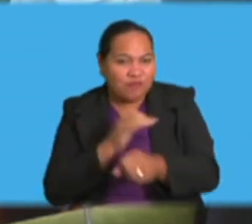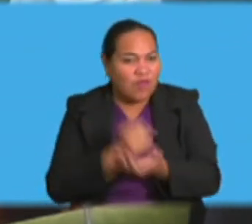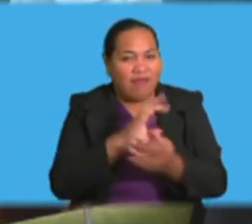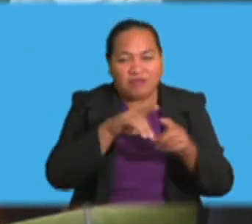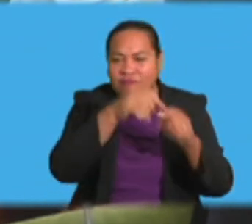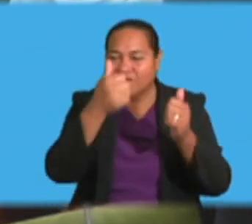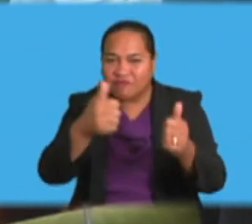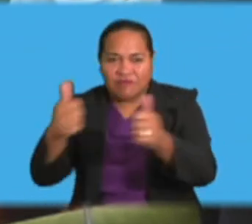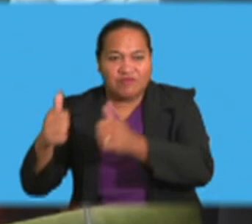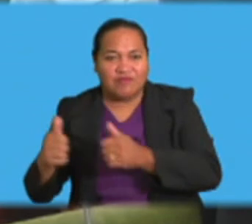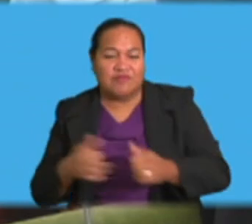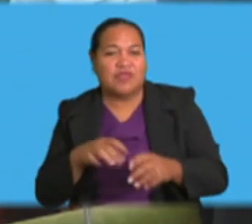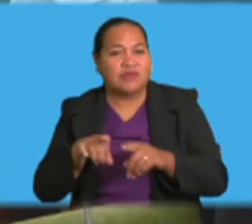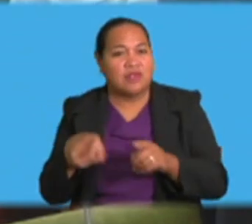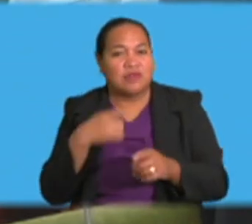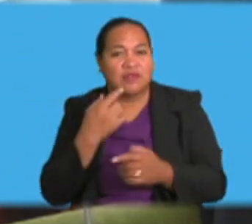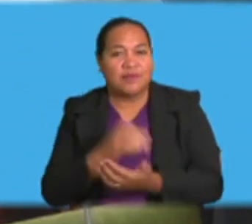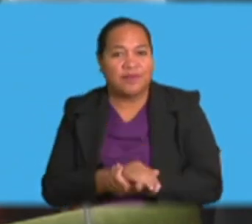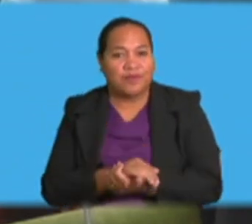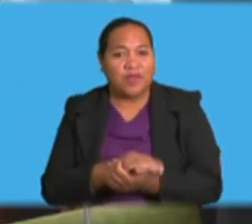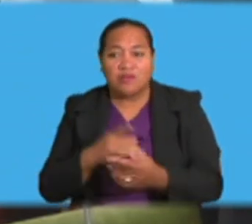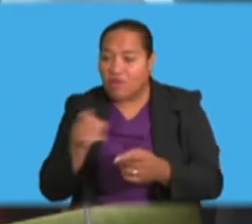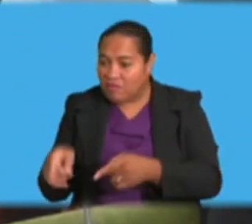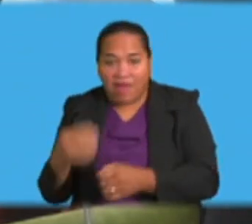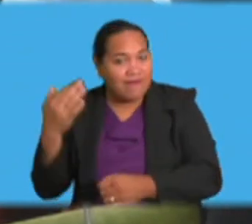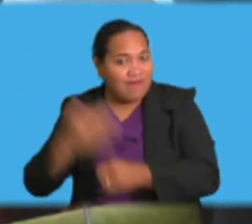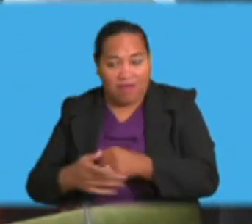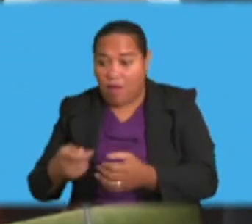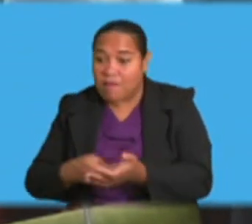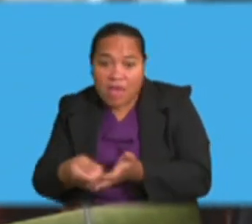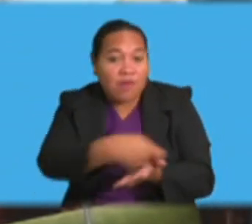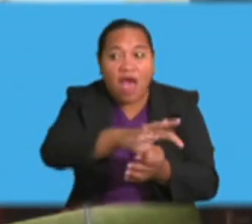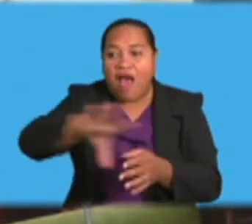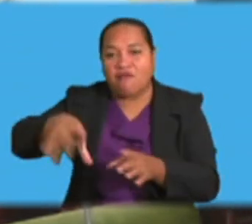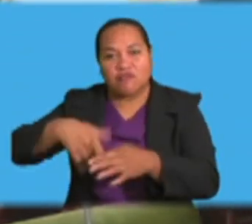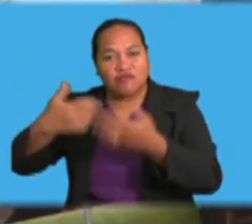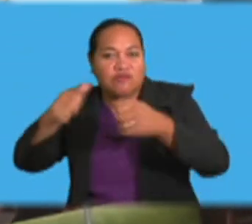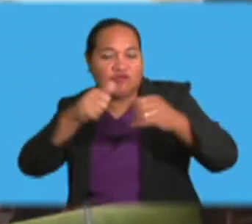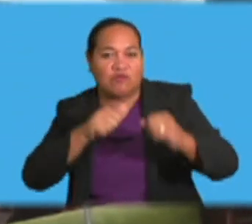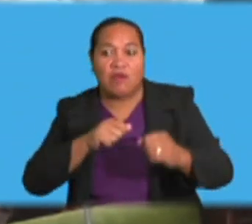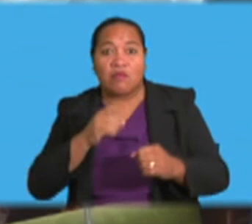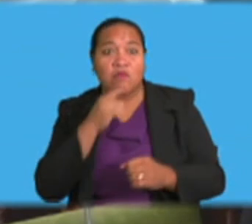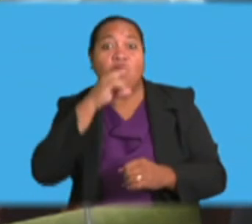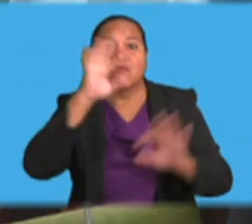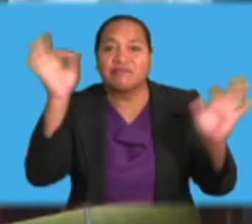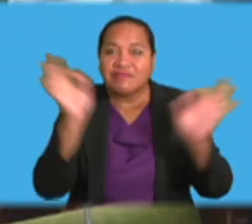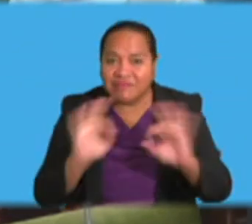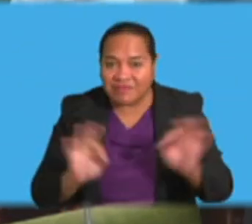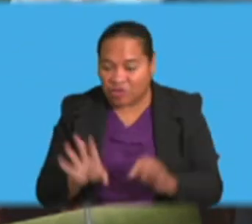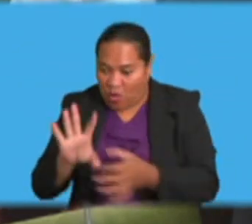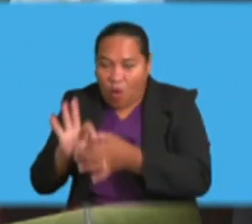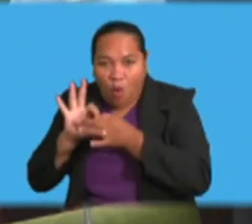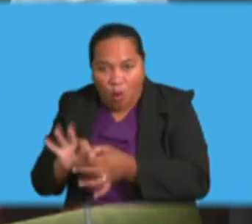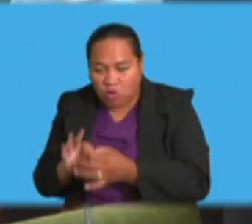record-breaking LSBP was possible. It has not been paid by taking loans. It is from the cash generated in the company. From